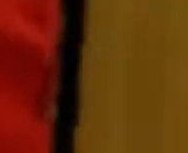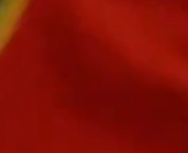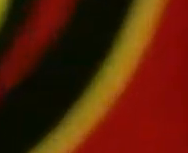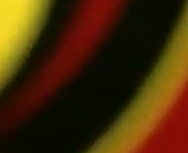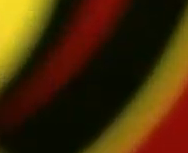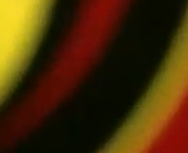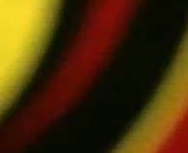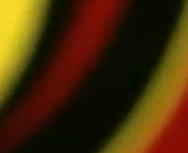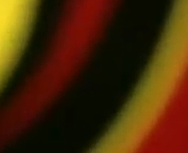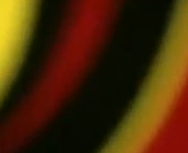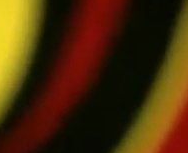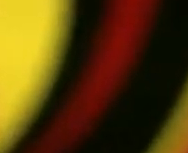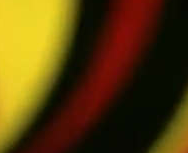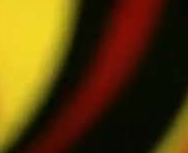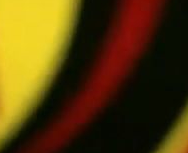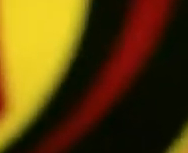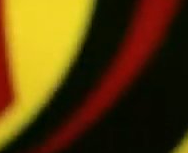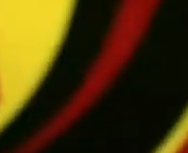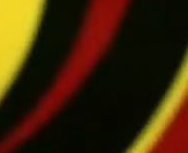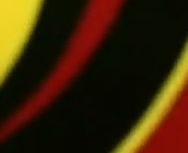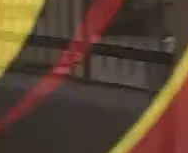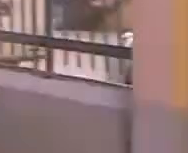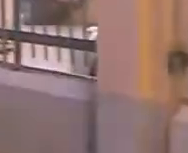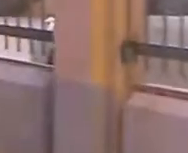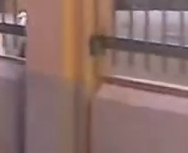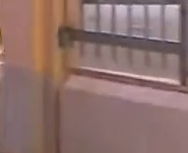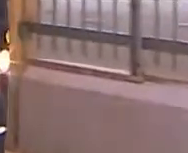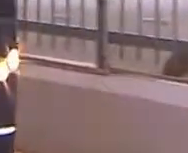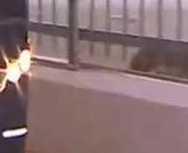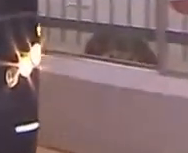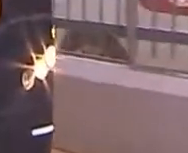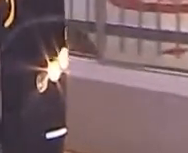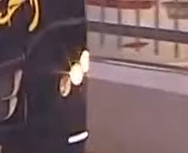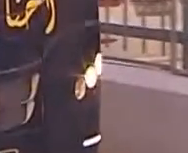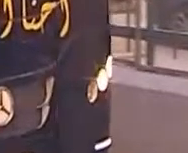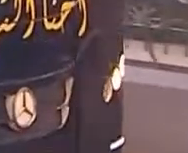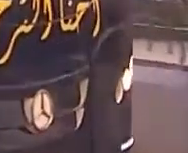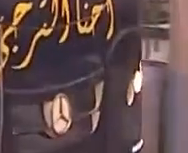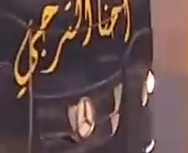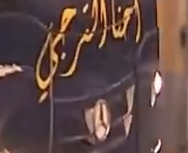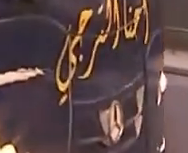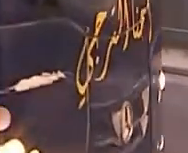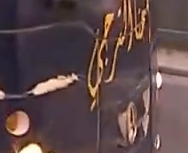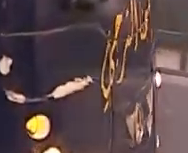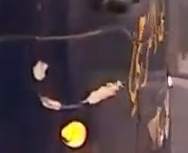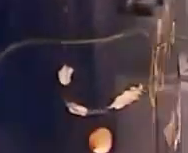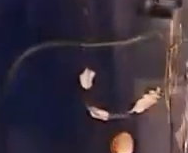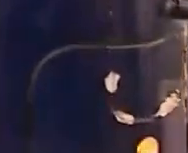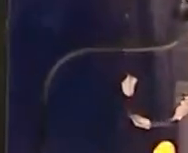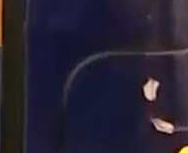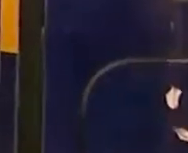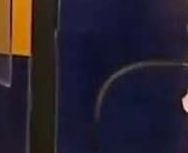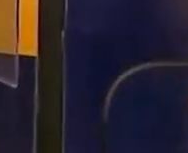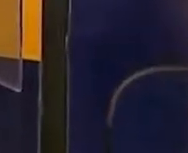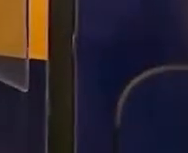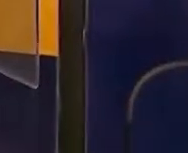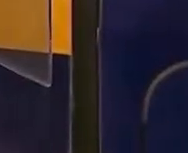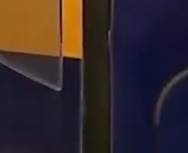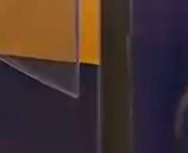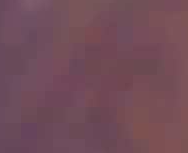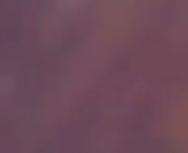They faced Seychelles La Paz, notched up 15 goals across the two legs on that occasion. Grant Kakana setting the tone